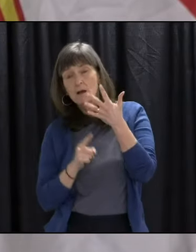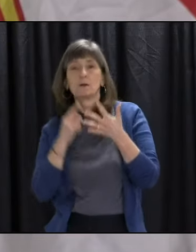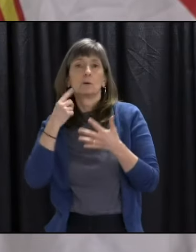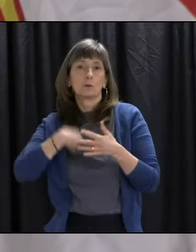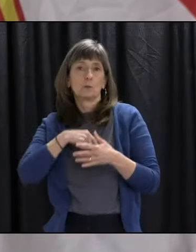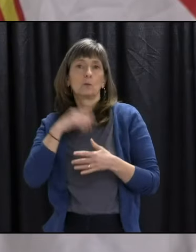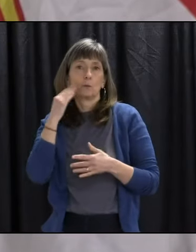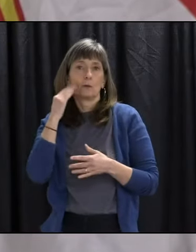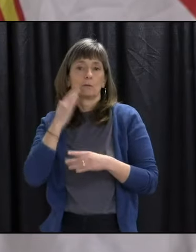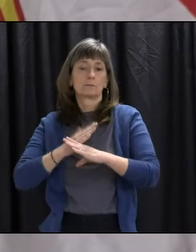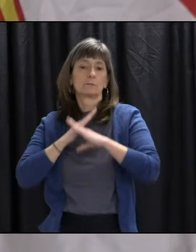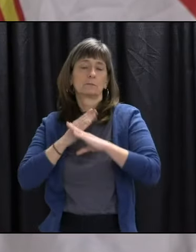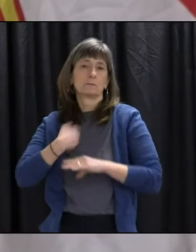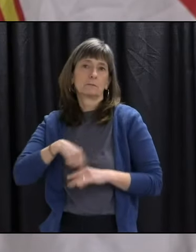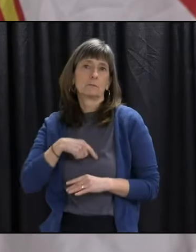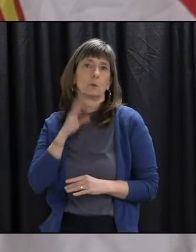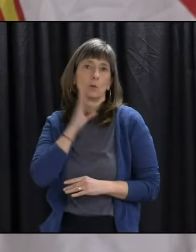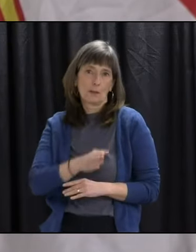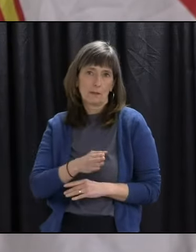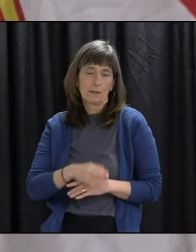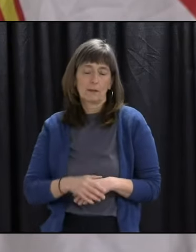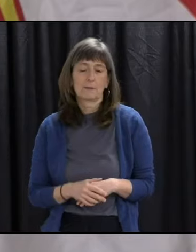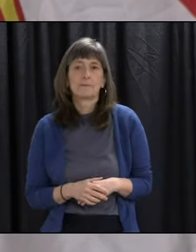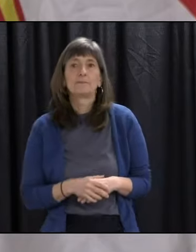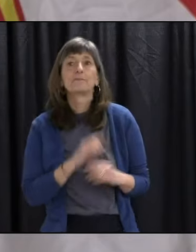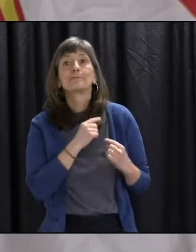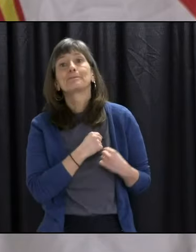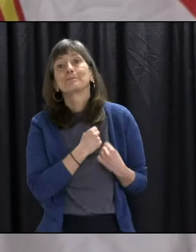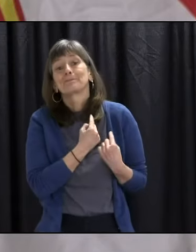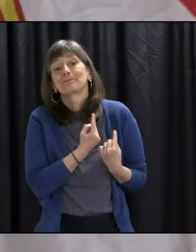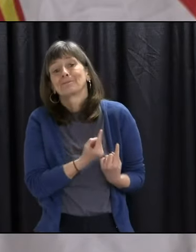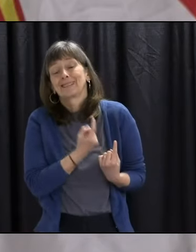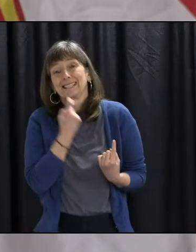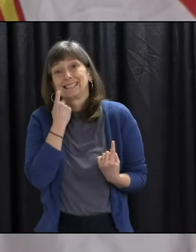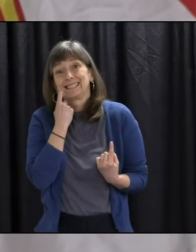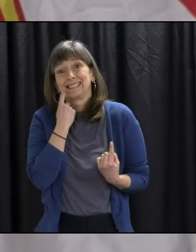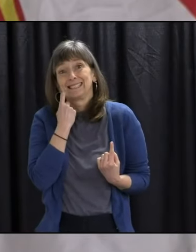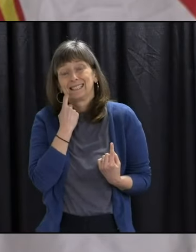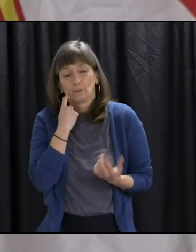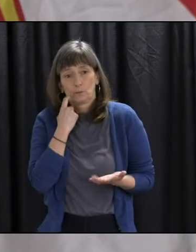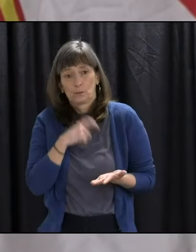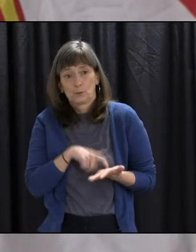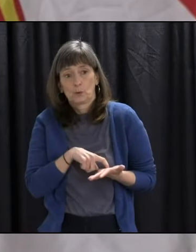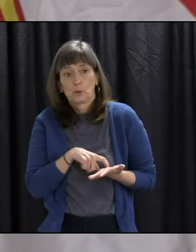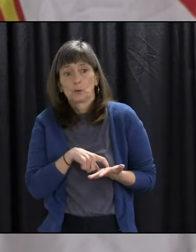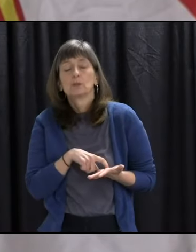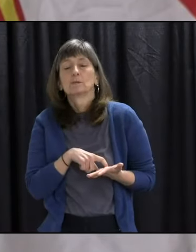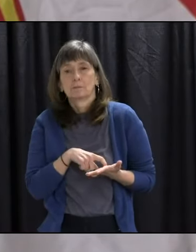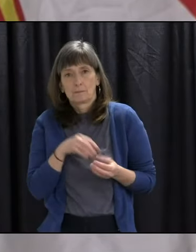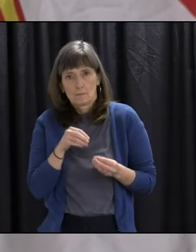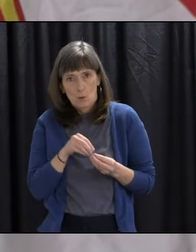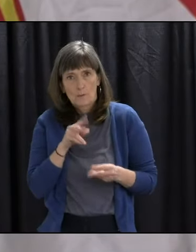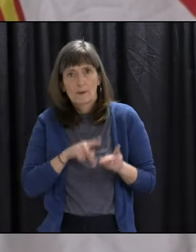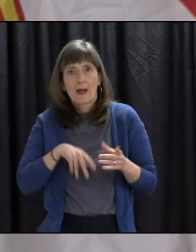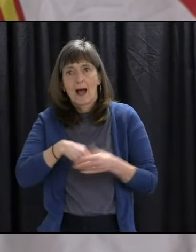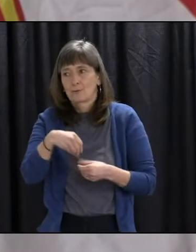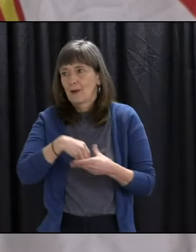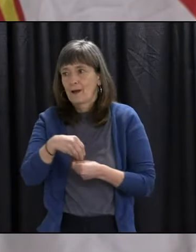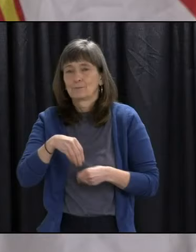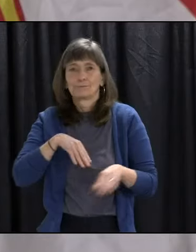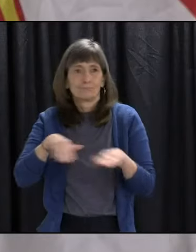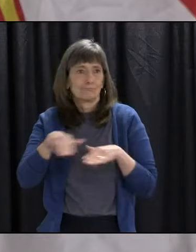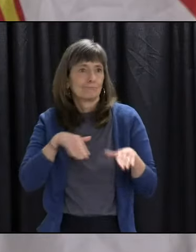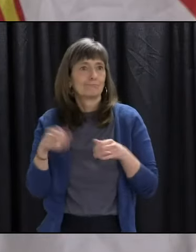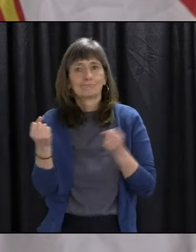COVID-19. Over the last few days, it has become apparent that more and more people are out moving about, and